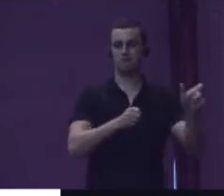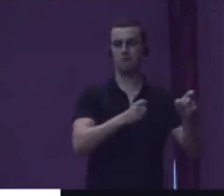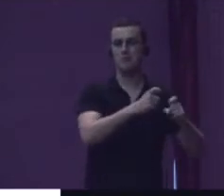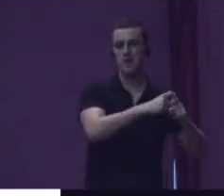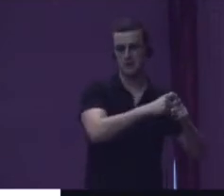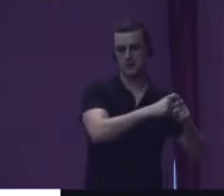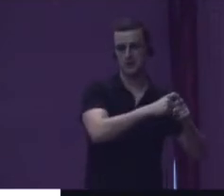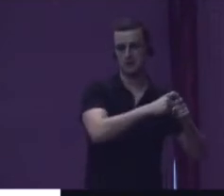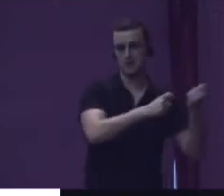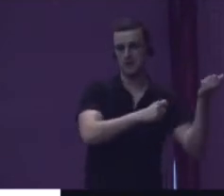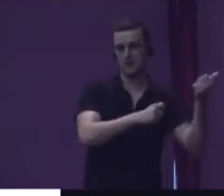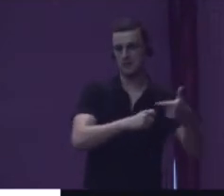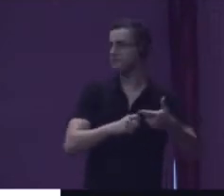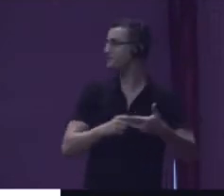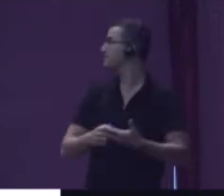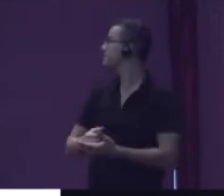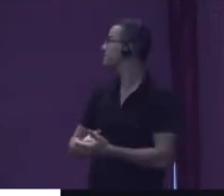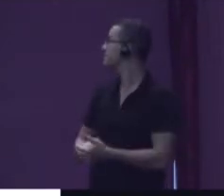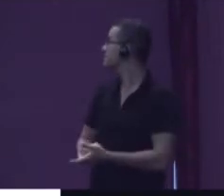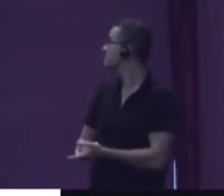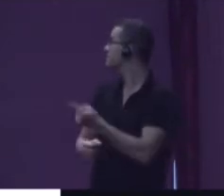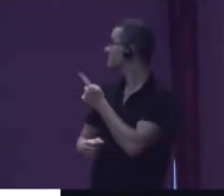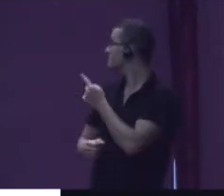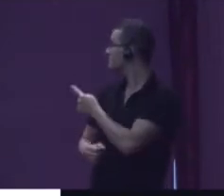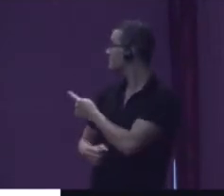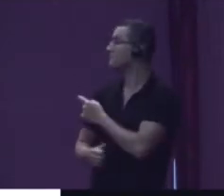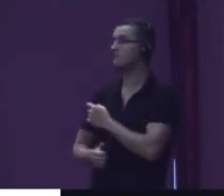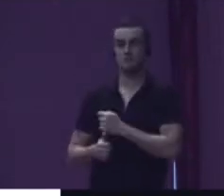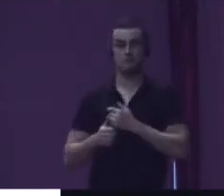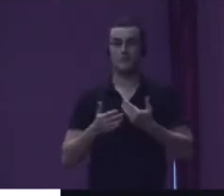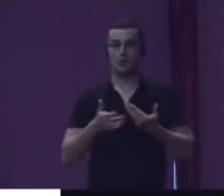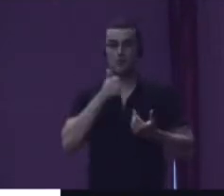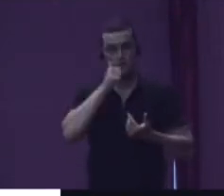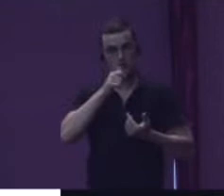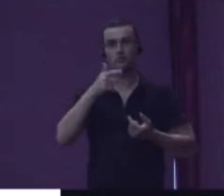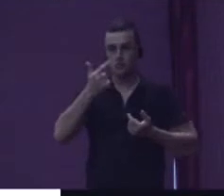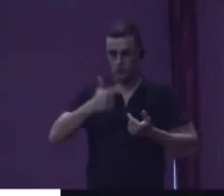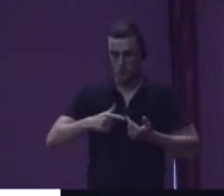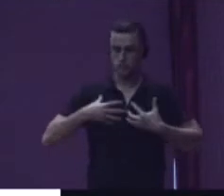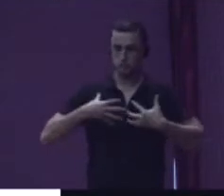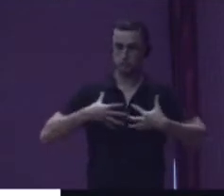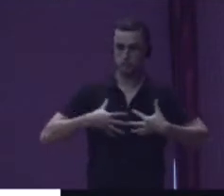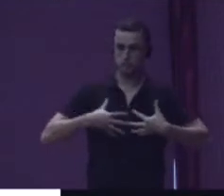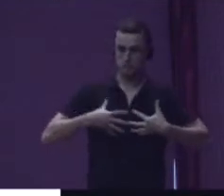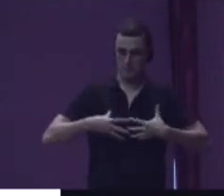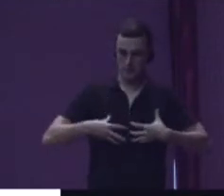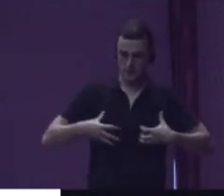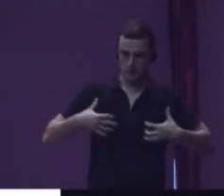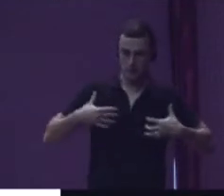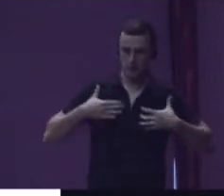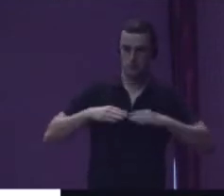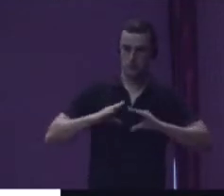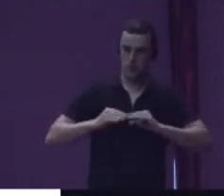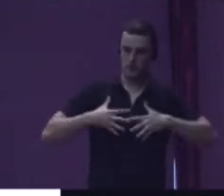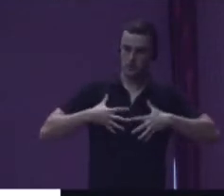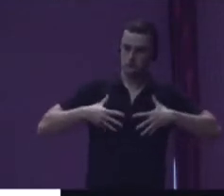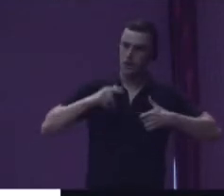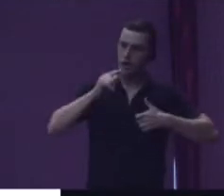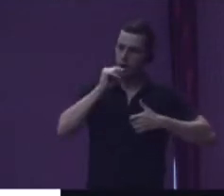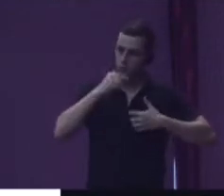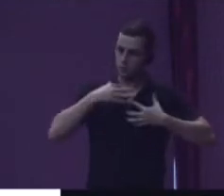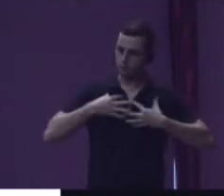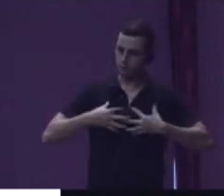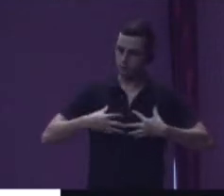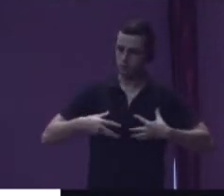here she's rubbing, again, massaging the breasts. One of the interesting things